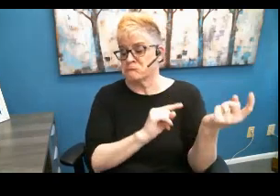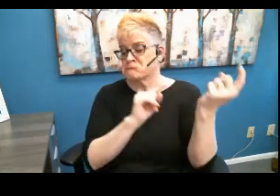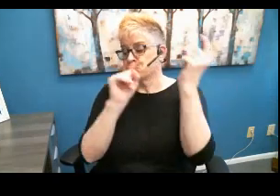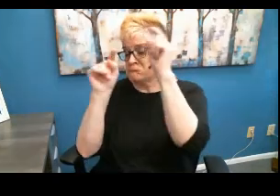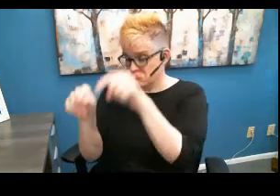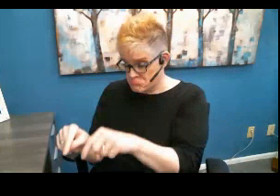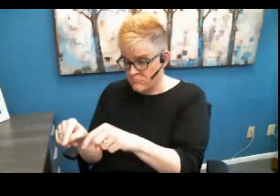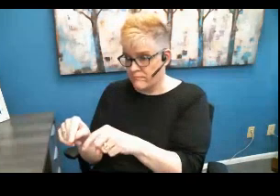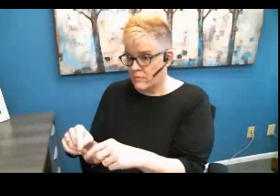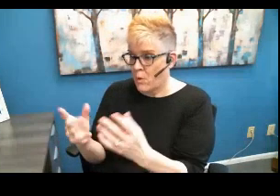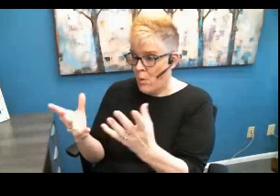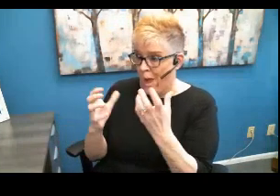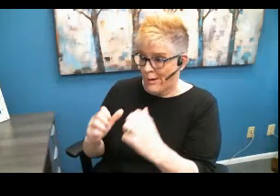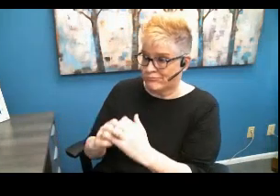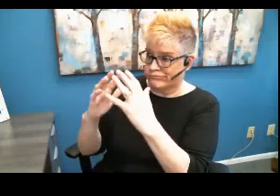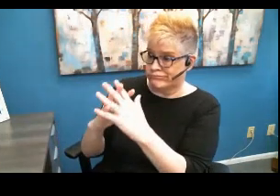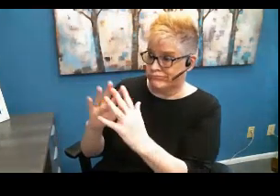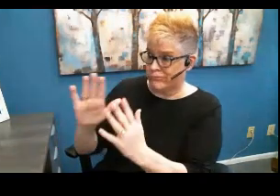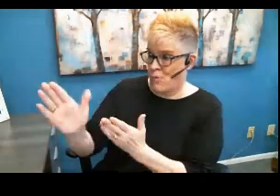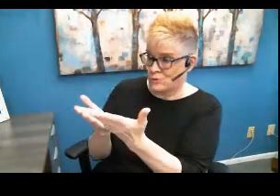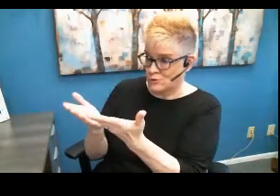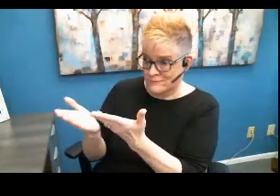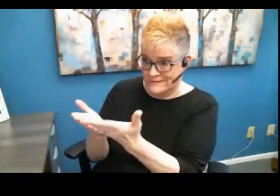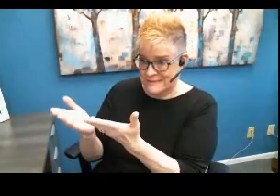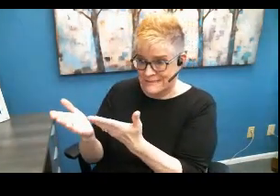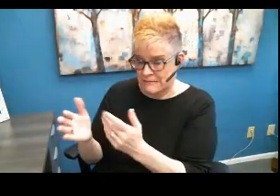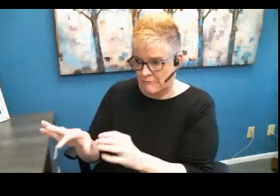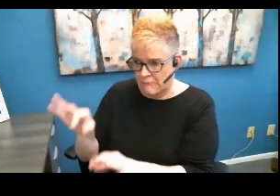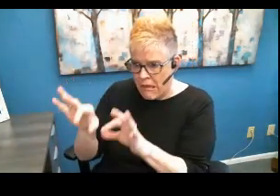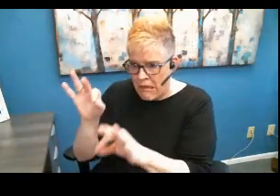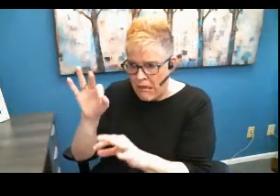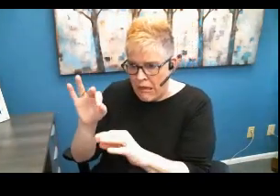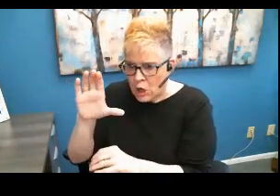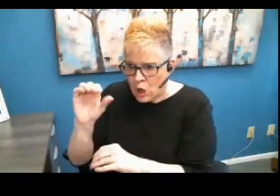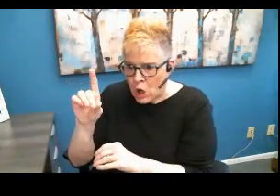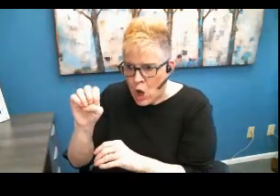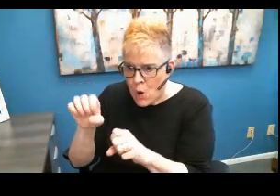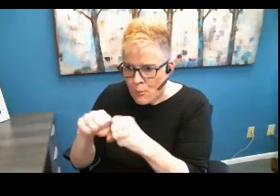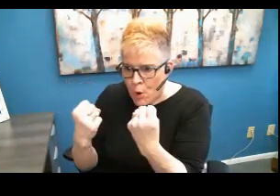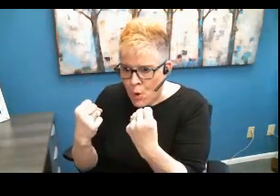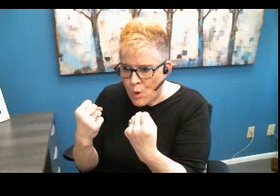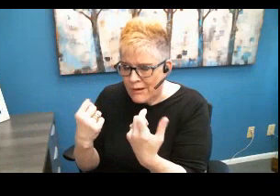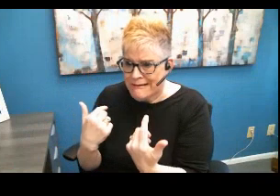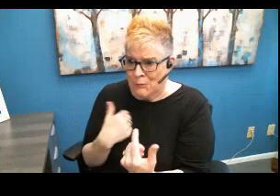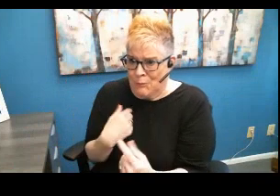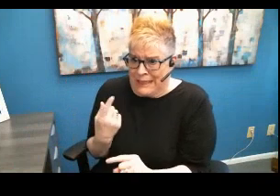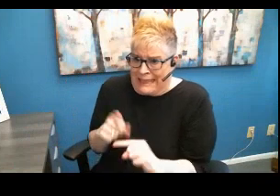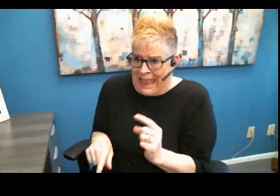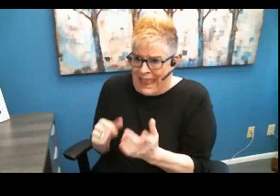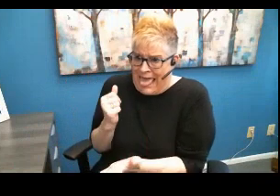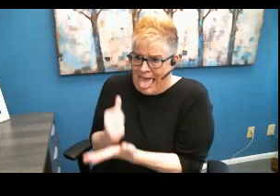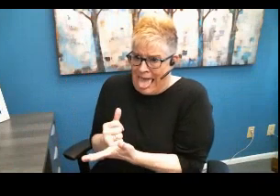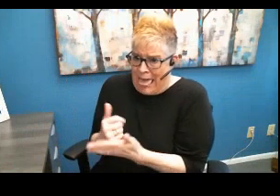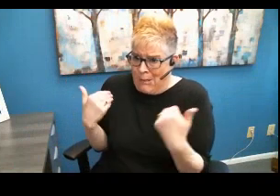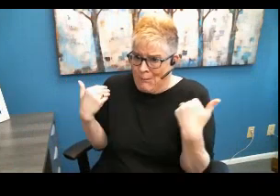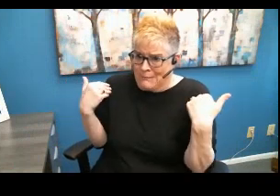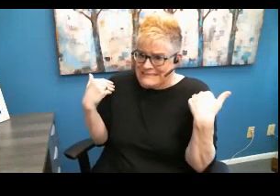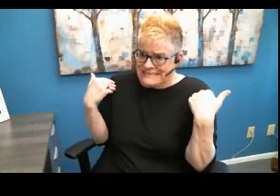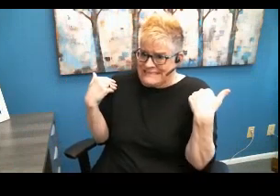get somebody back in service and light their furnace up, and we find that there's code violations with it. we can't light up their furnace. Now